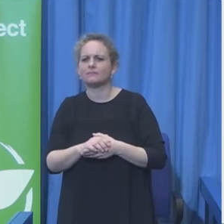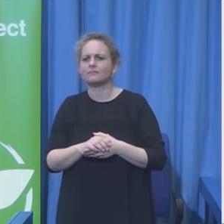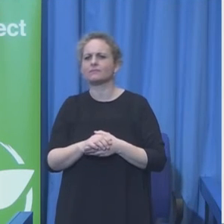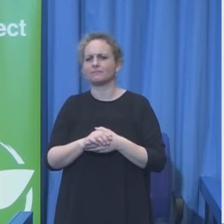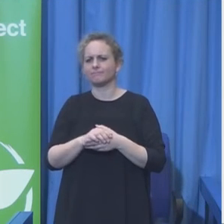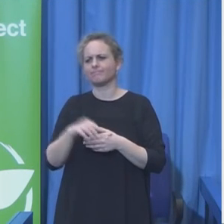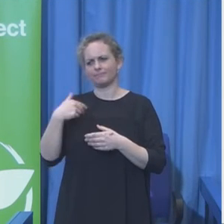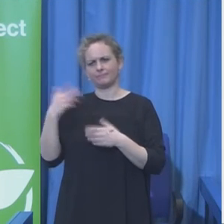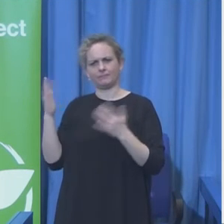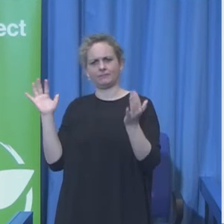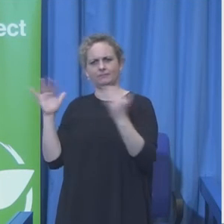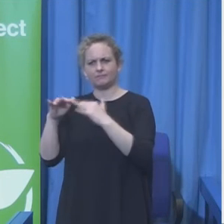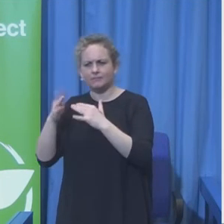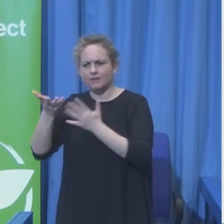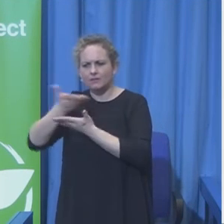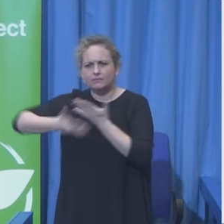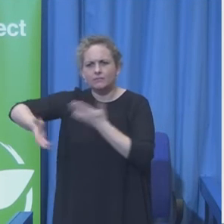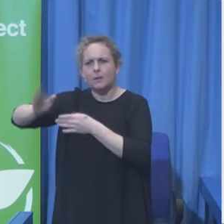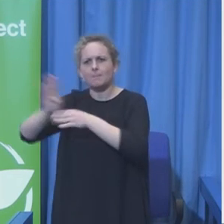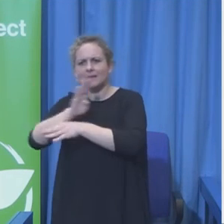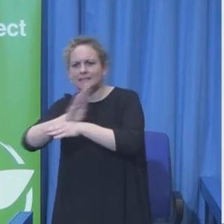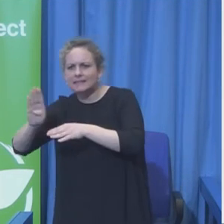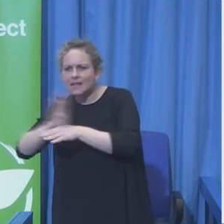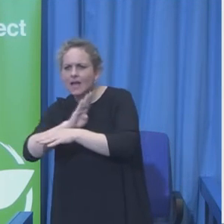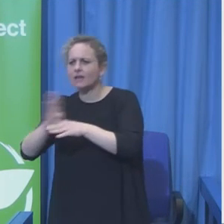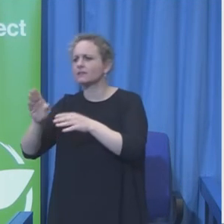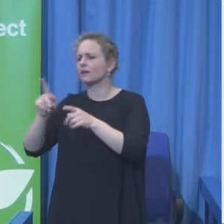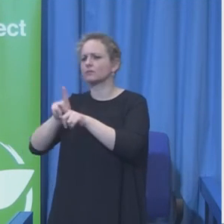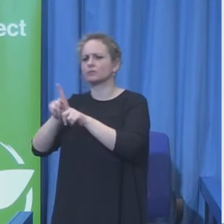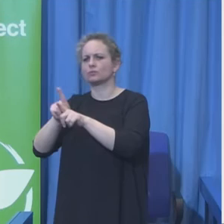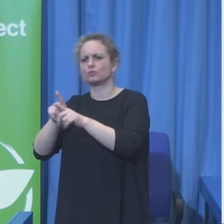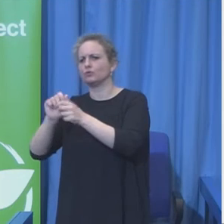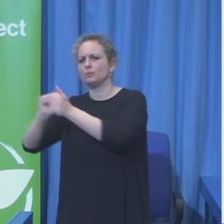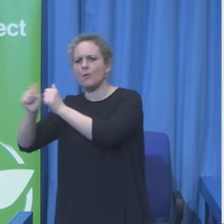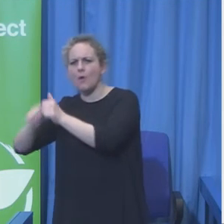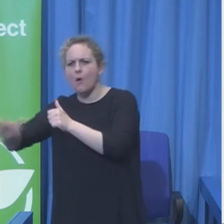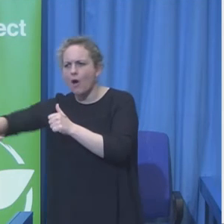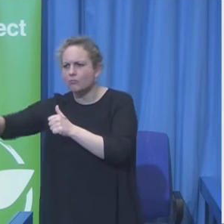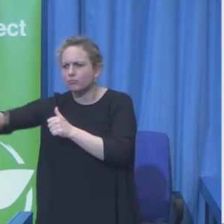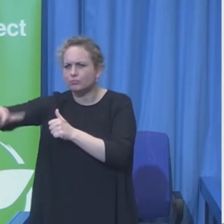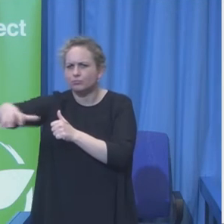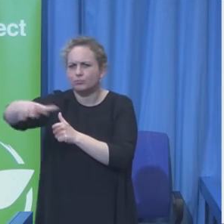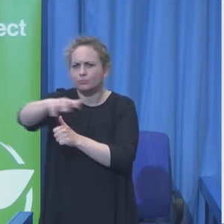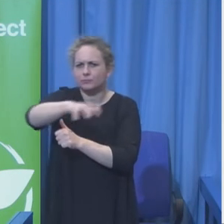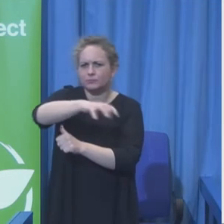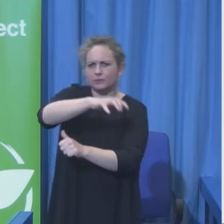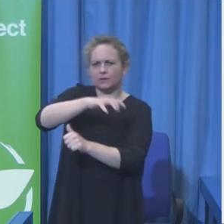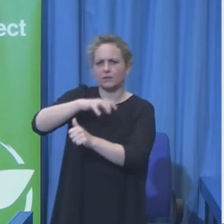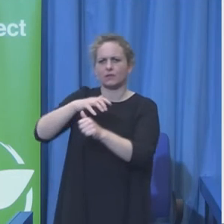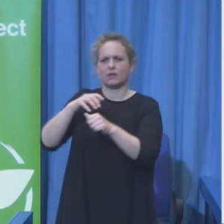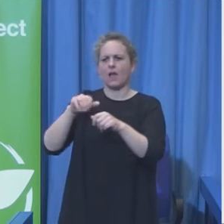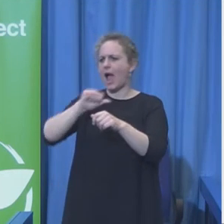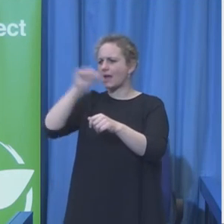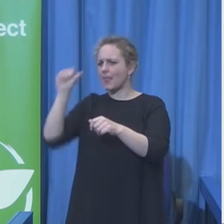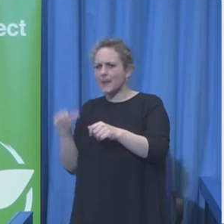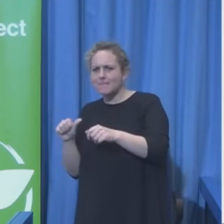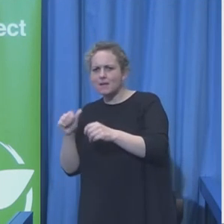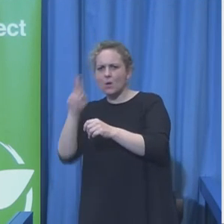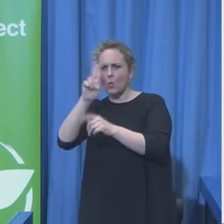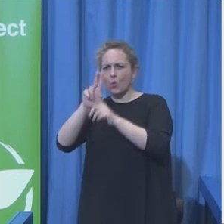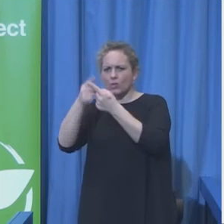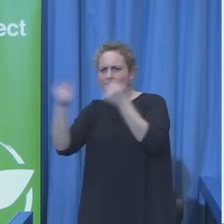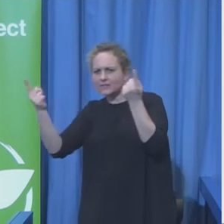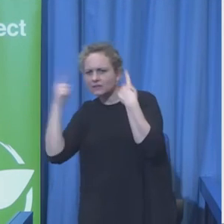corporations, microenterprises, smart startup businesses, along with academics and NGOs and government, all to